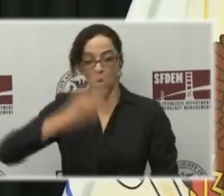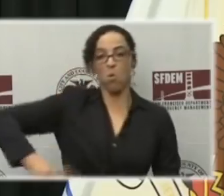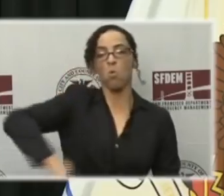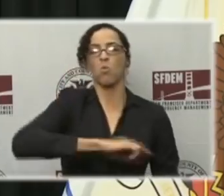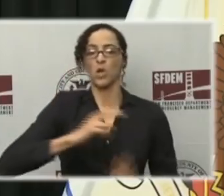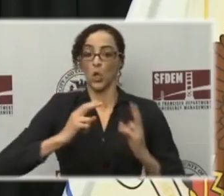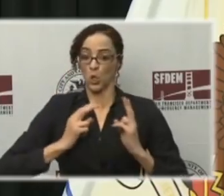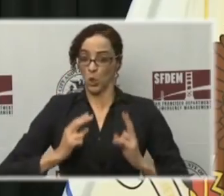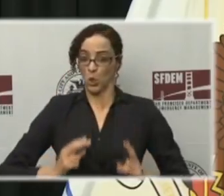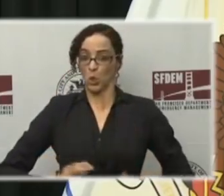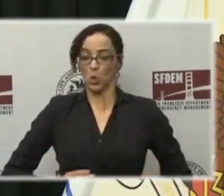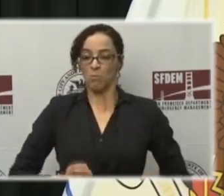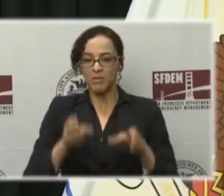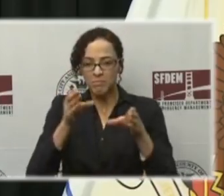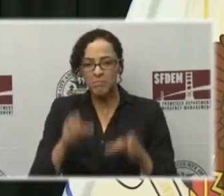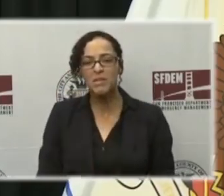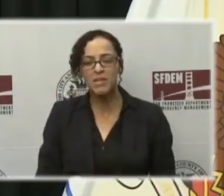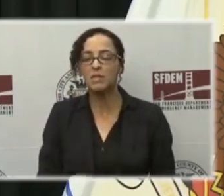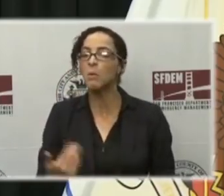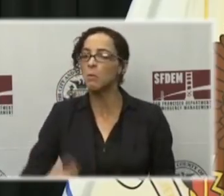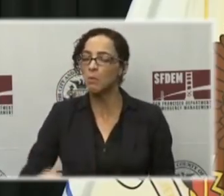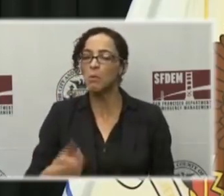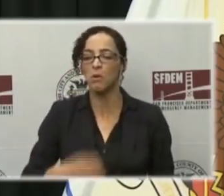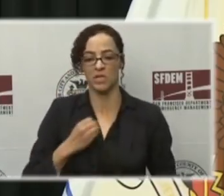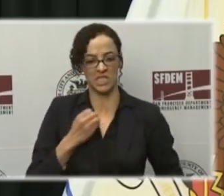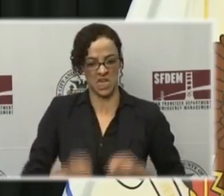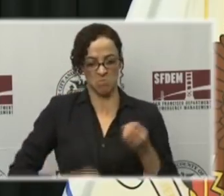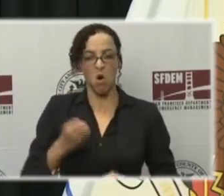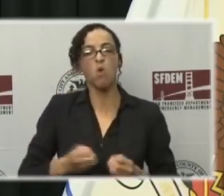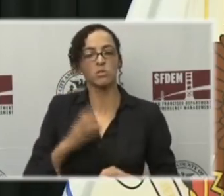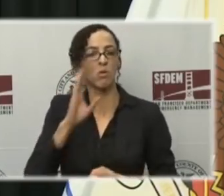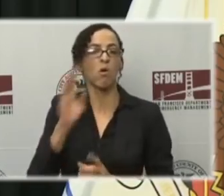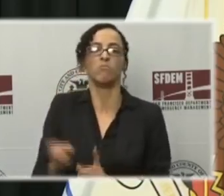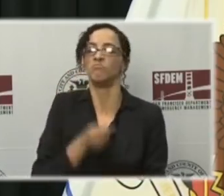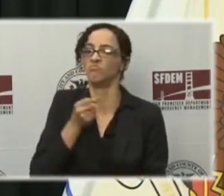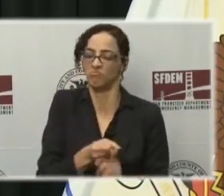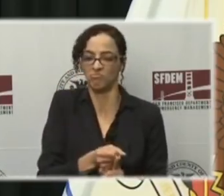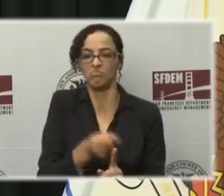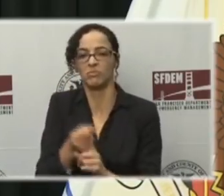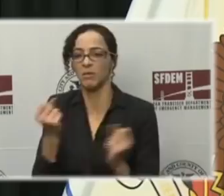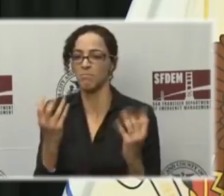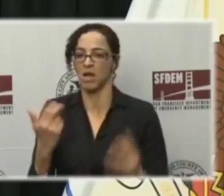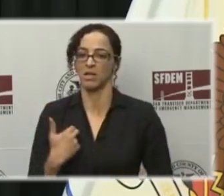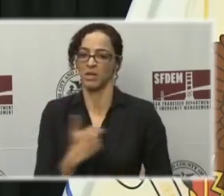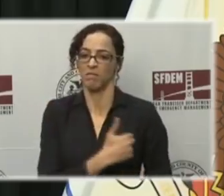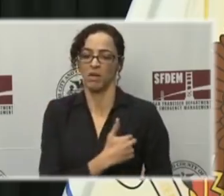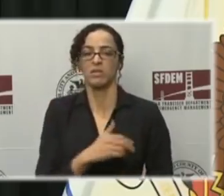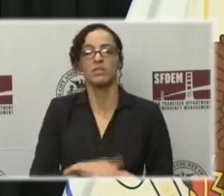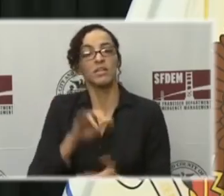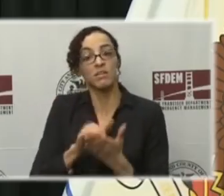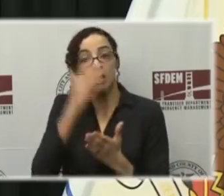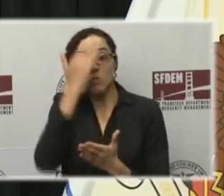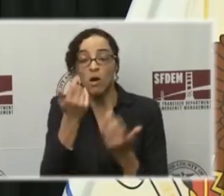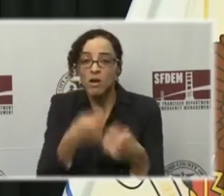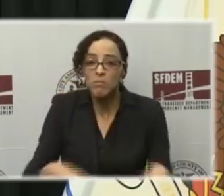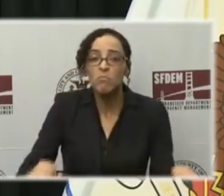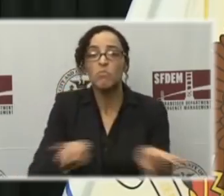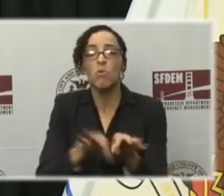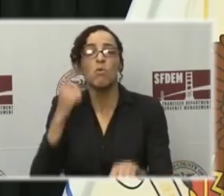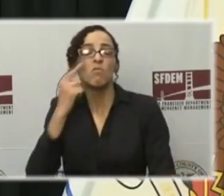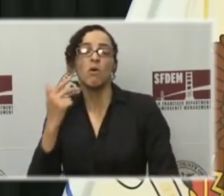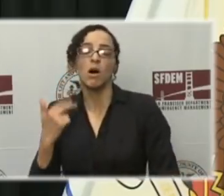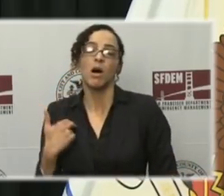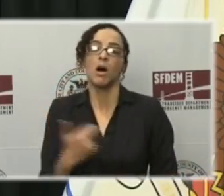on so many of us. So it's so important that we continue to uplift one another and be there for one another as much as